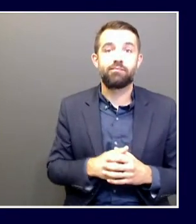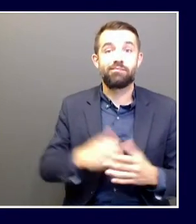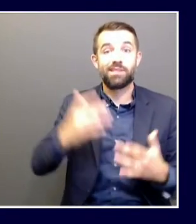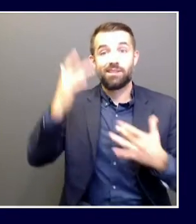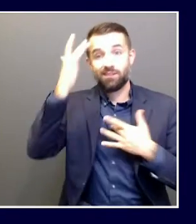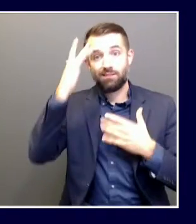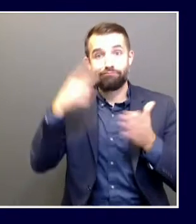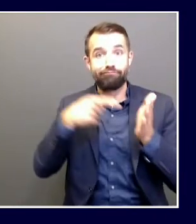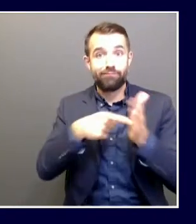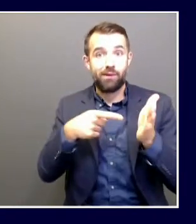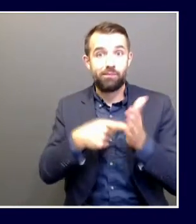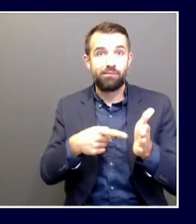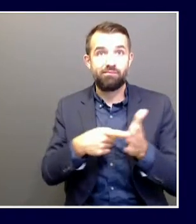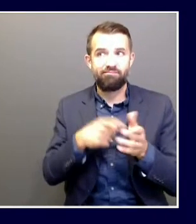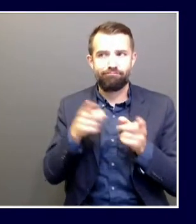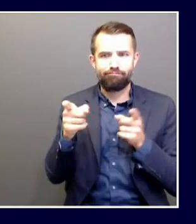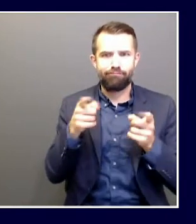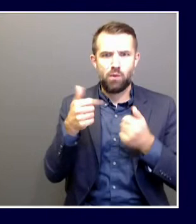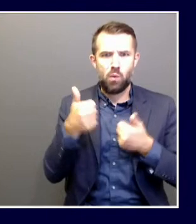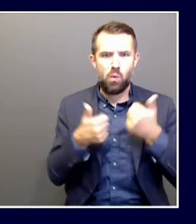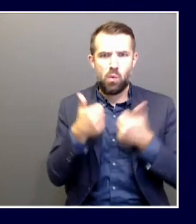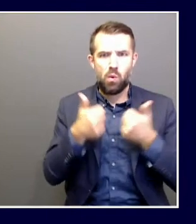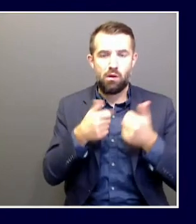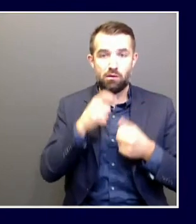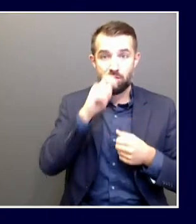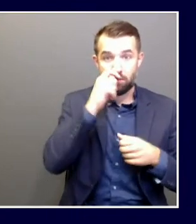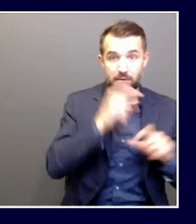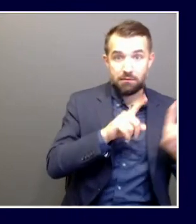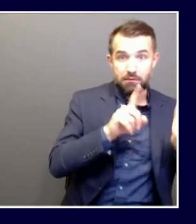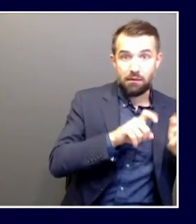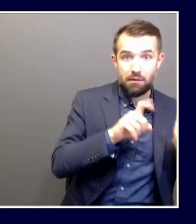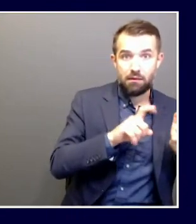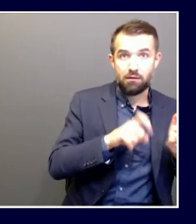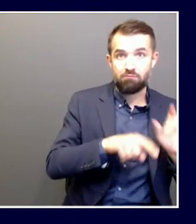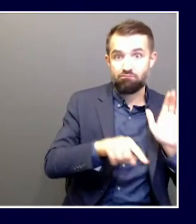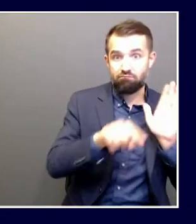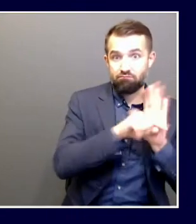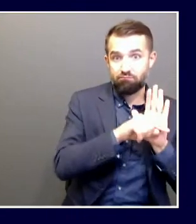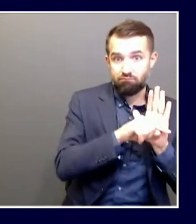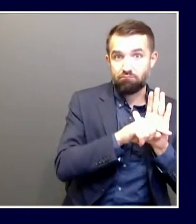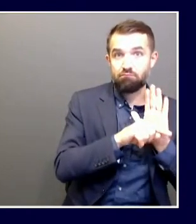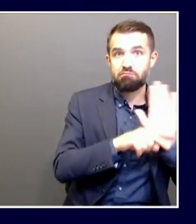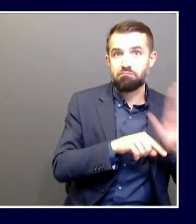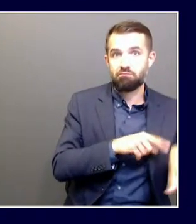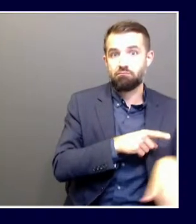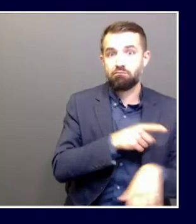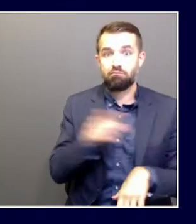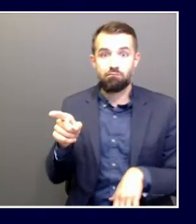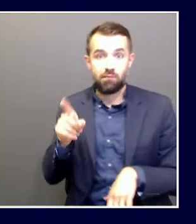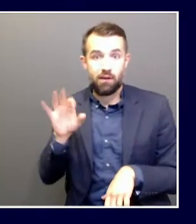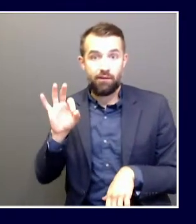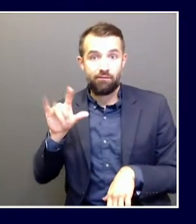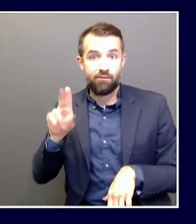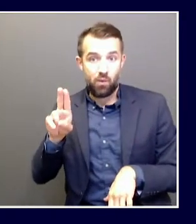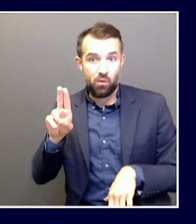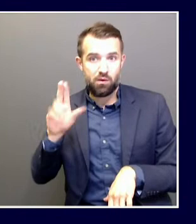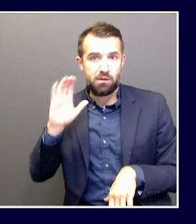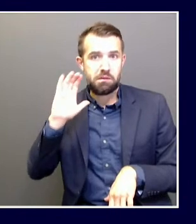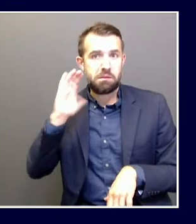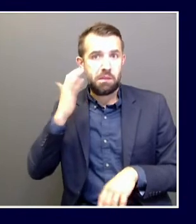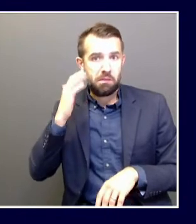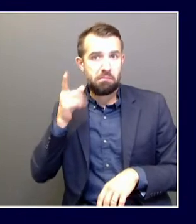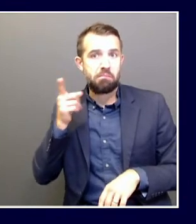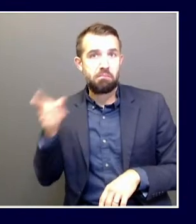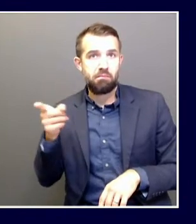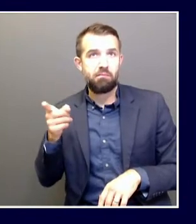flu or something else entirely. So the flu season does present challenges in the midst of a COVID surge or a COVID pandemic as